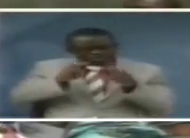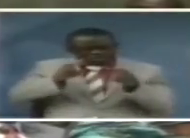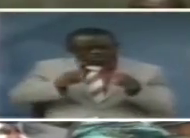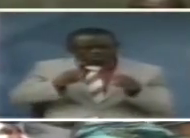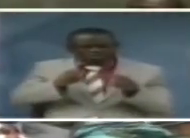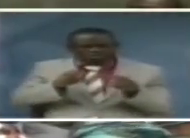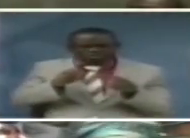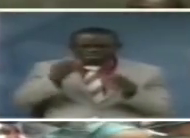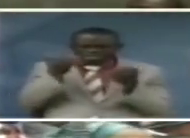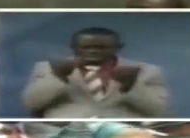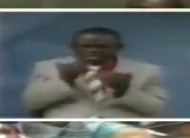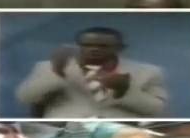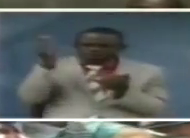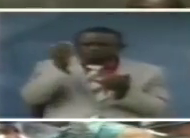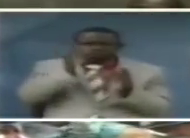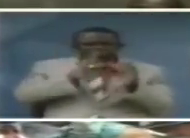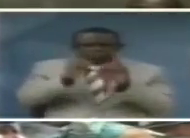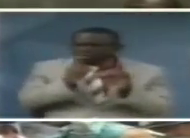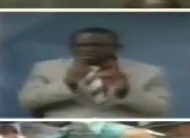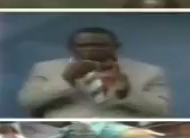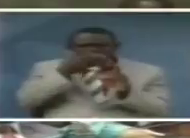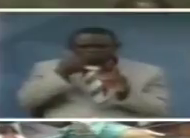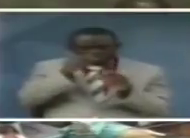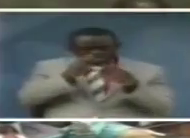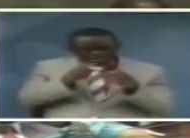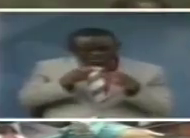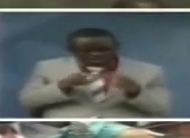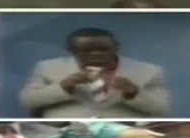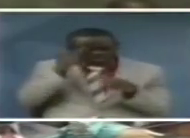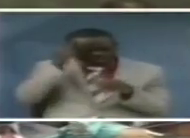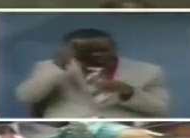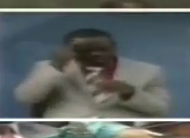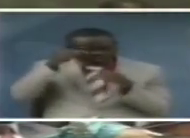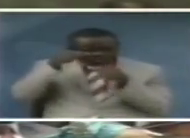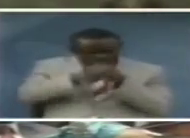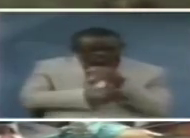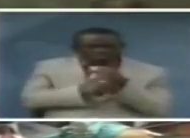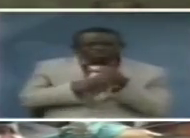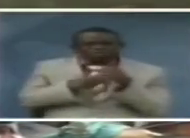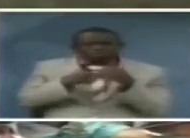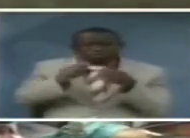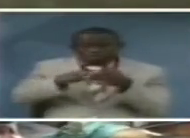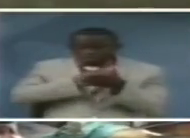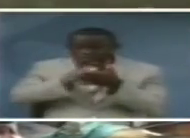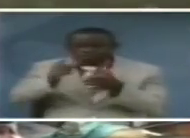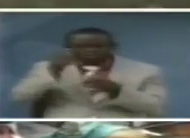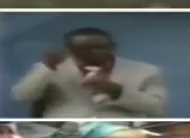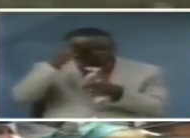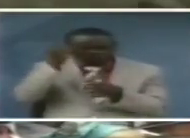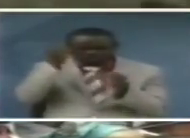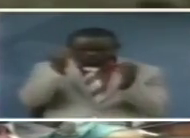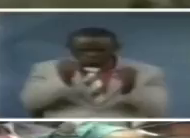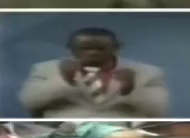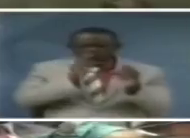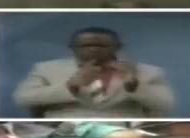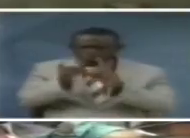accorded to honorable members to carefully scrutinize the budget, which has just been presented, so that we can engage